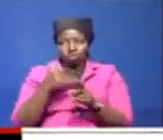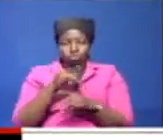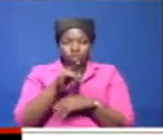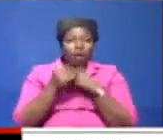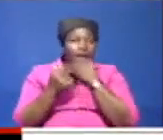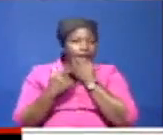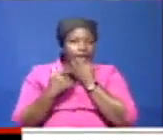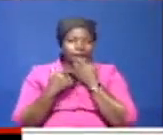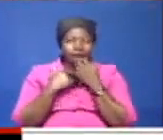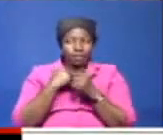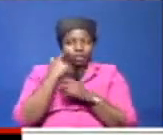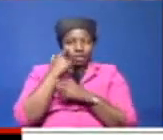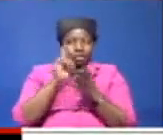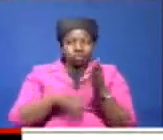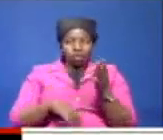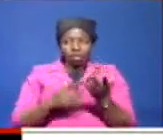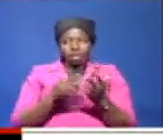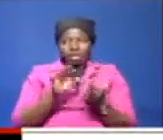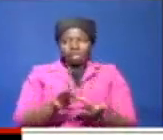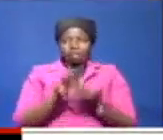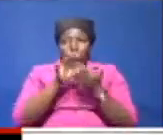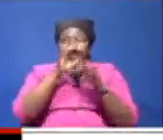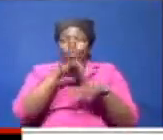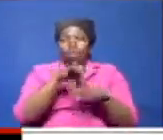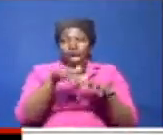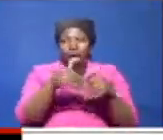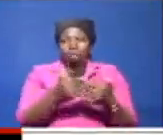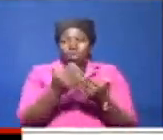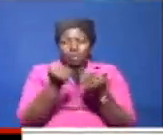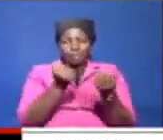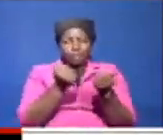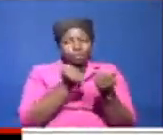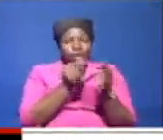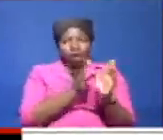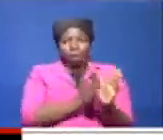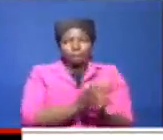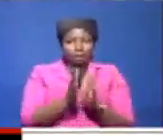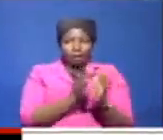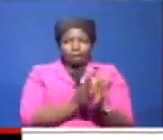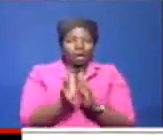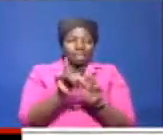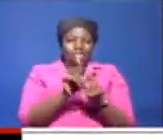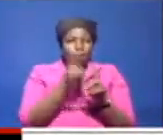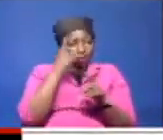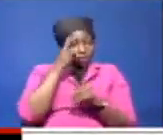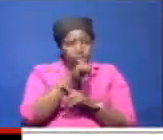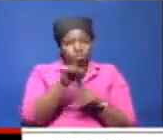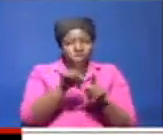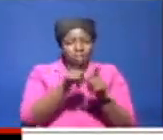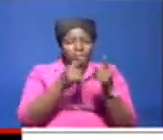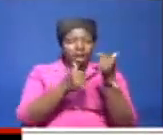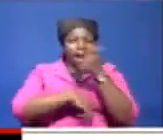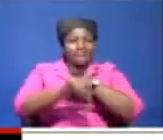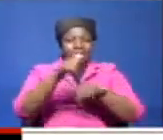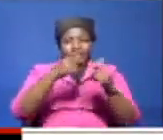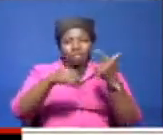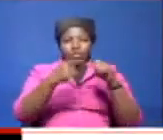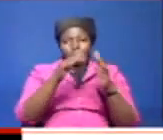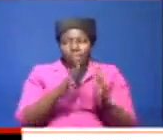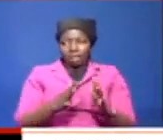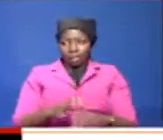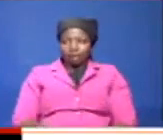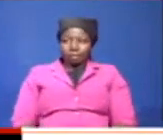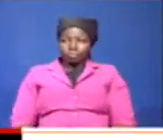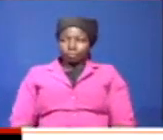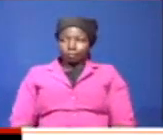scene, especially when it comes to how the cars are prepared, even for you as an active competitor? Well, of course, scrutineering